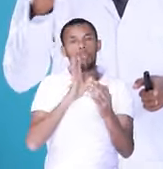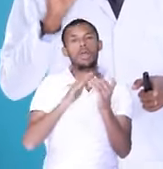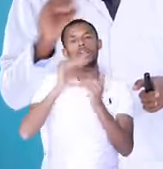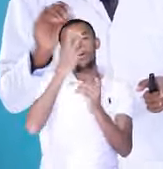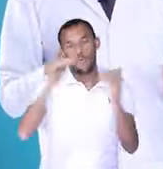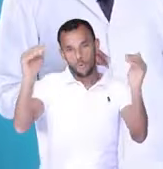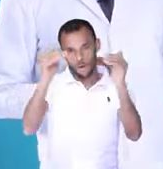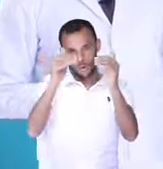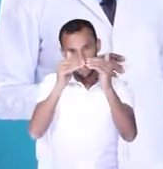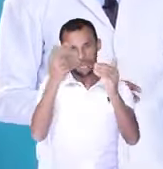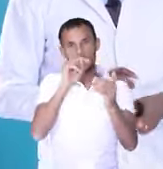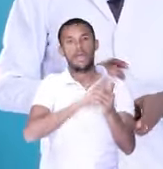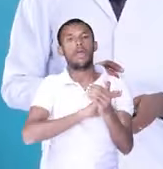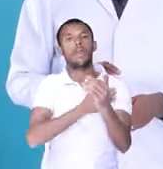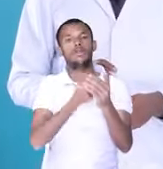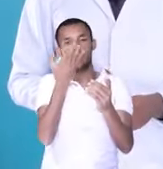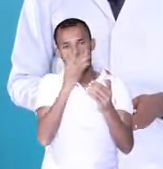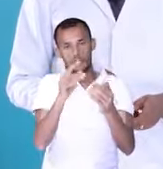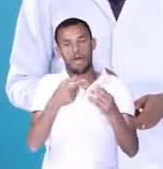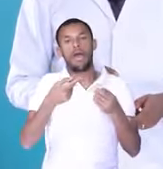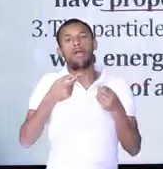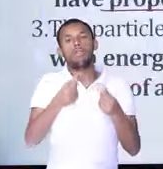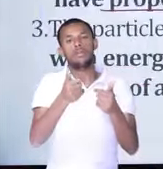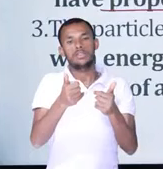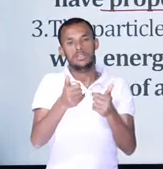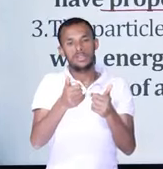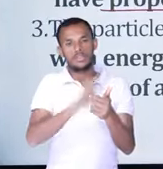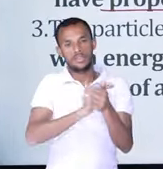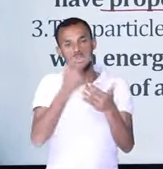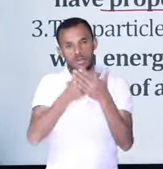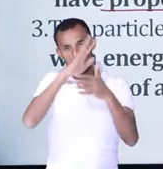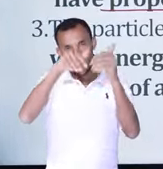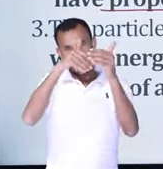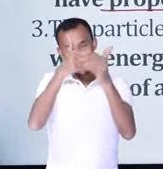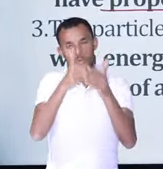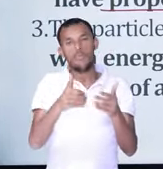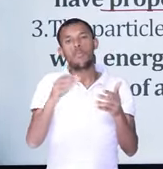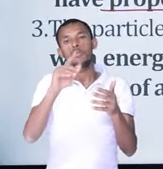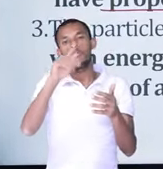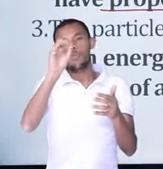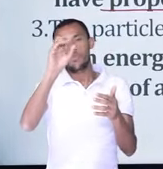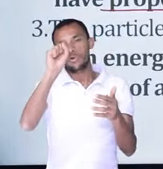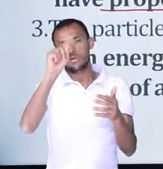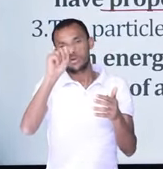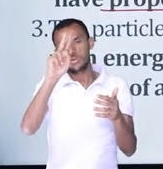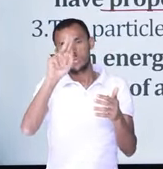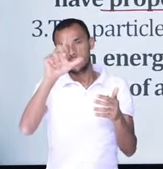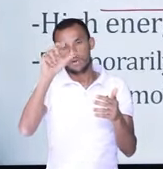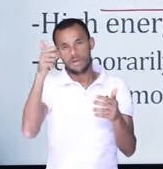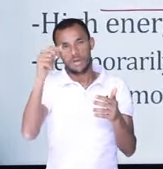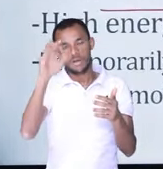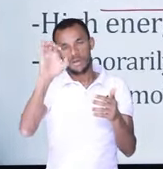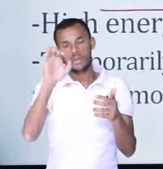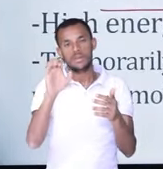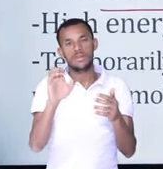or equals to the energy of activation energy. This is all about the postulates collision theory